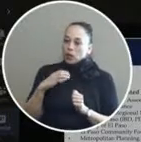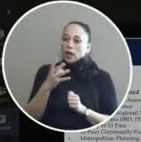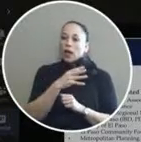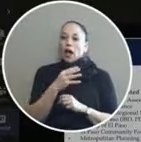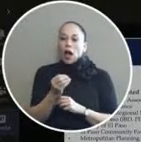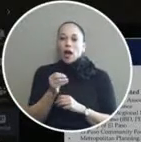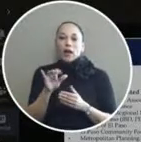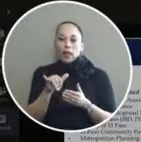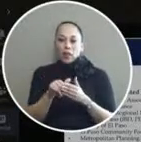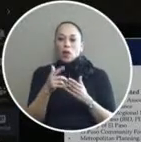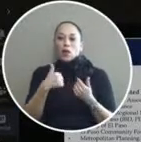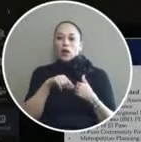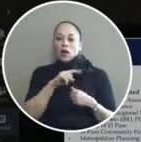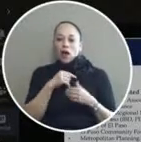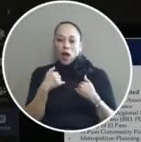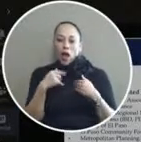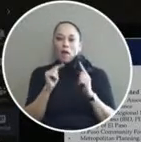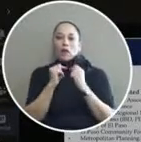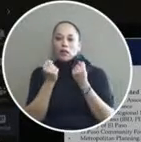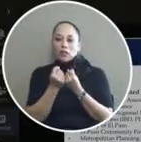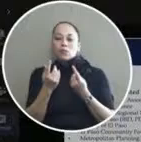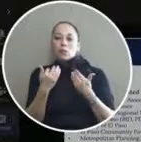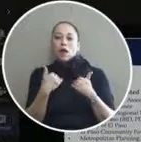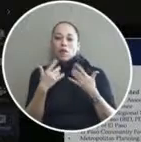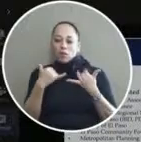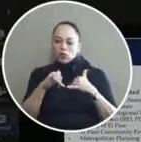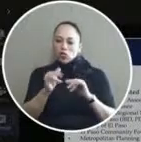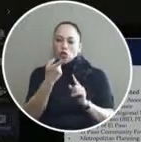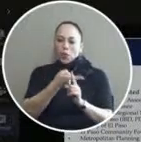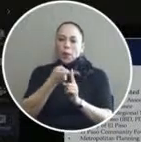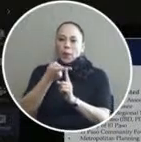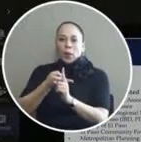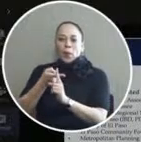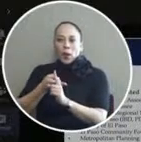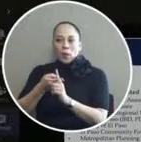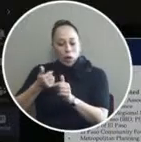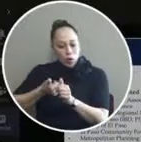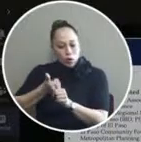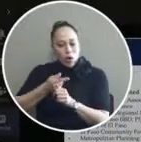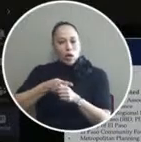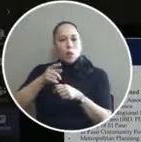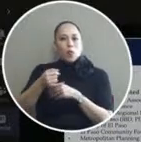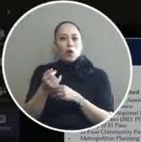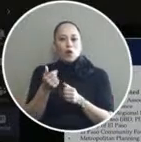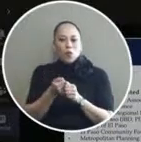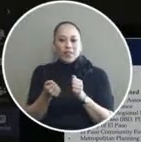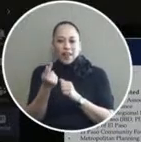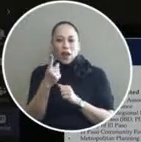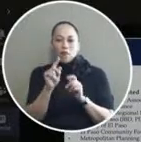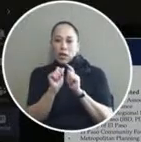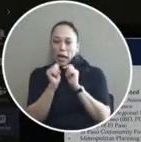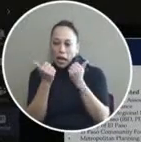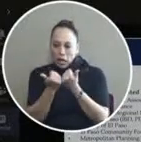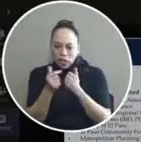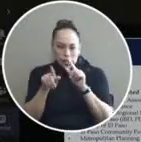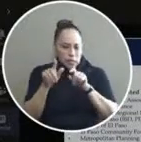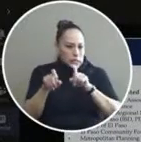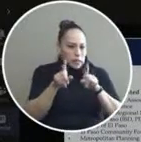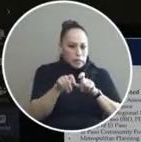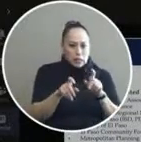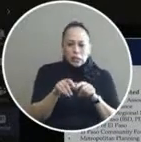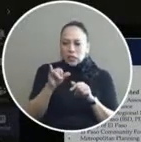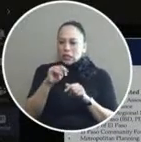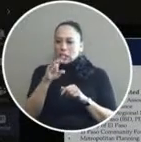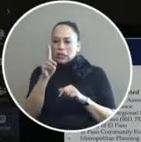now have meetings via Teams. We have meetings still every month, tracking projects with every agency, asking them questions,